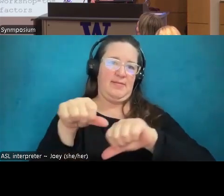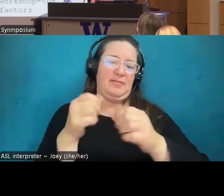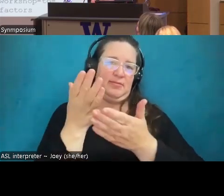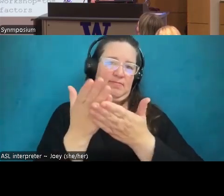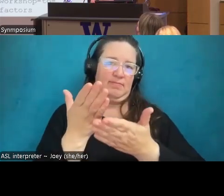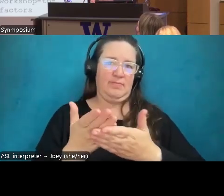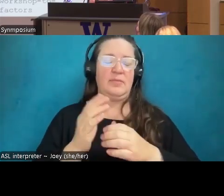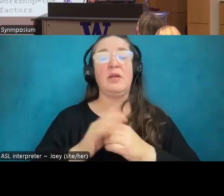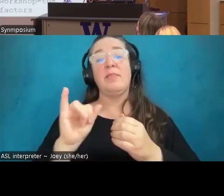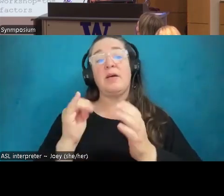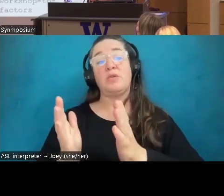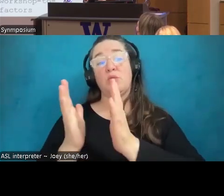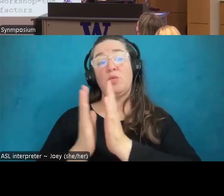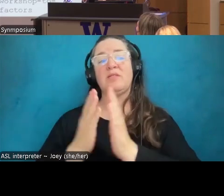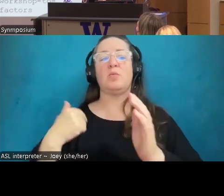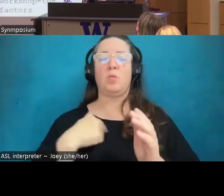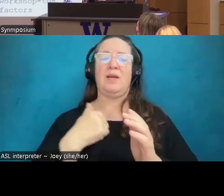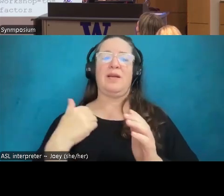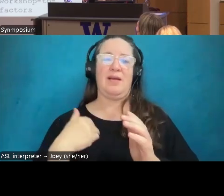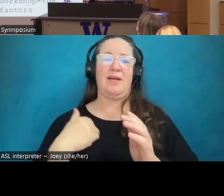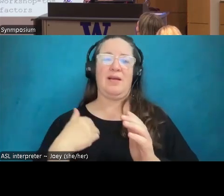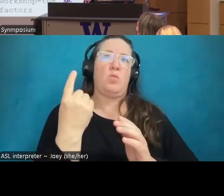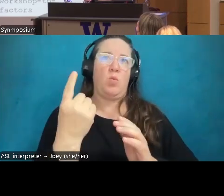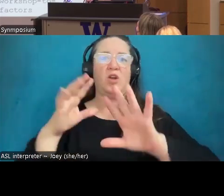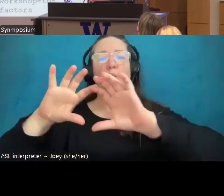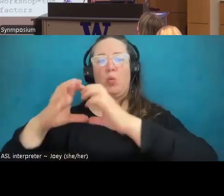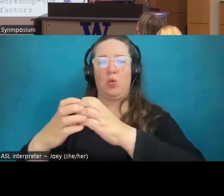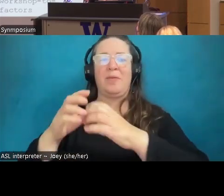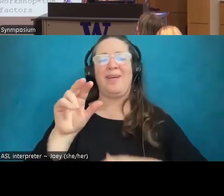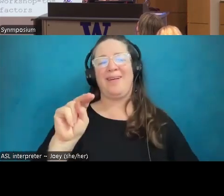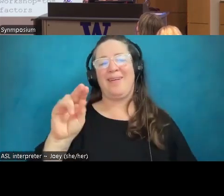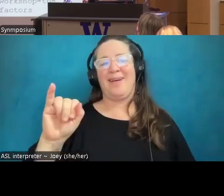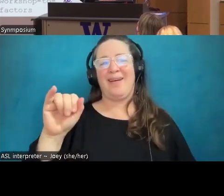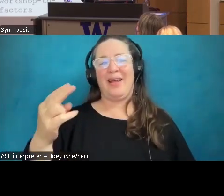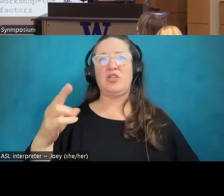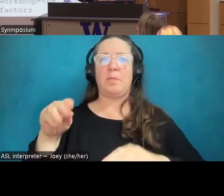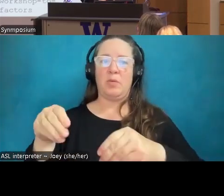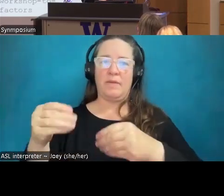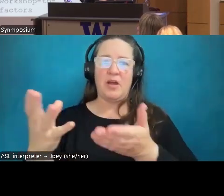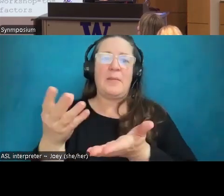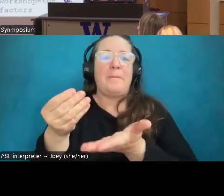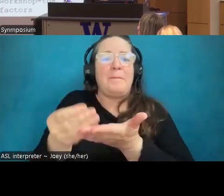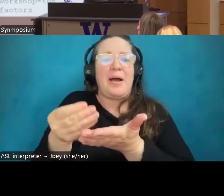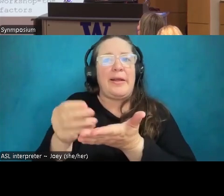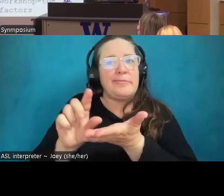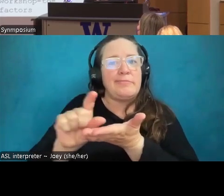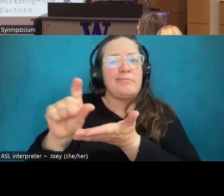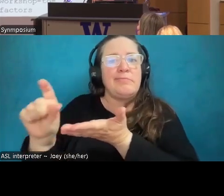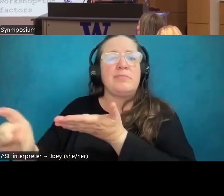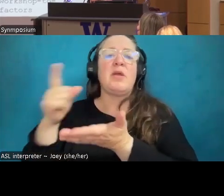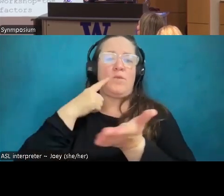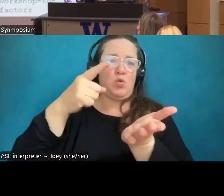at the NIH to be able to fund this research. You can imagine if there are multiple institutions, it's so easy for this just to be